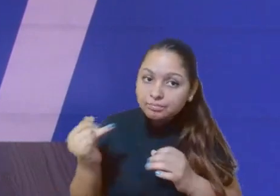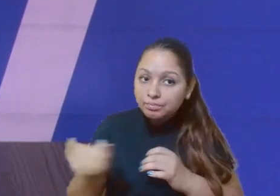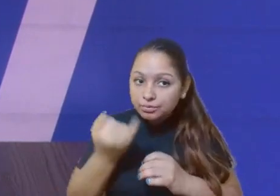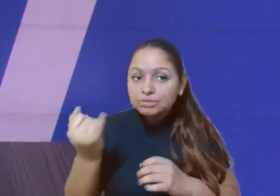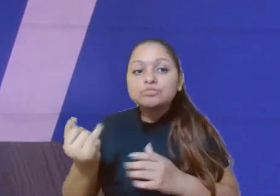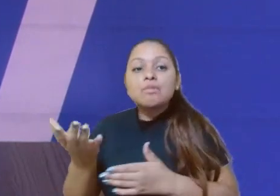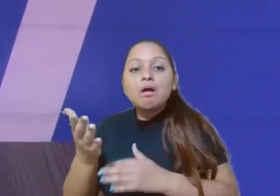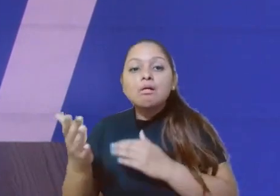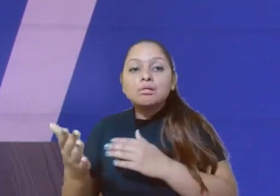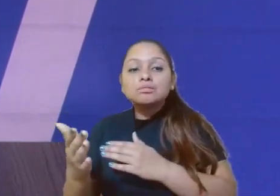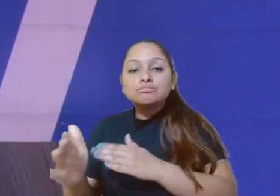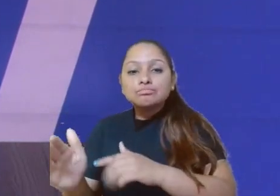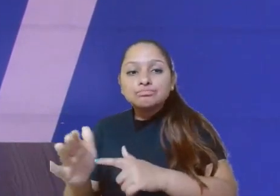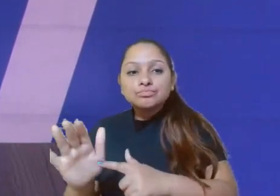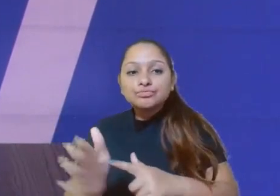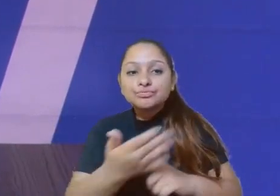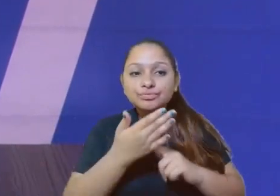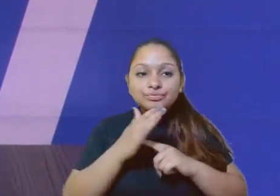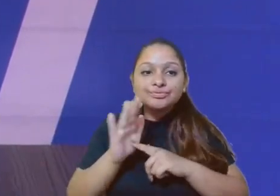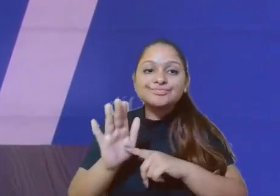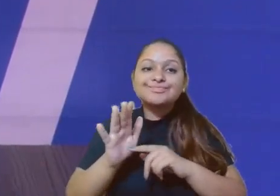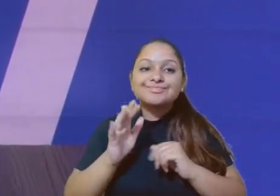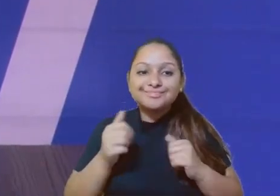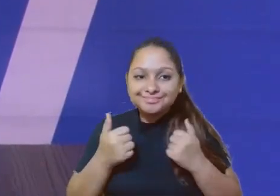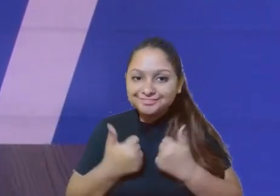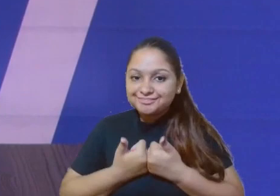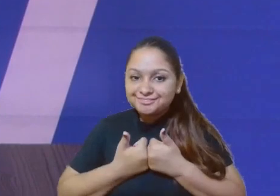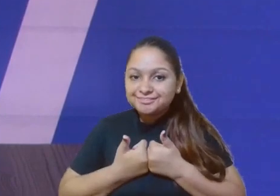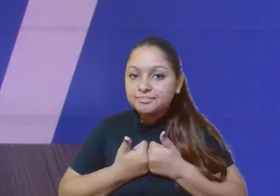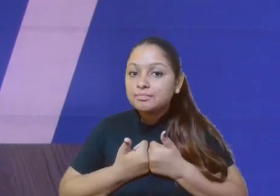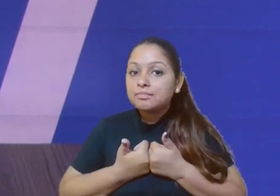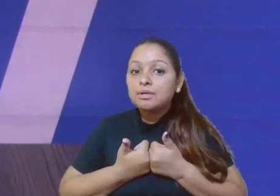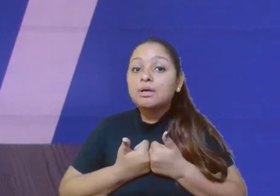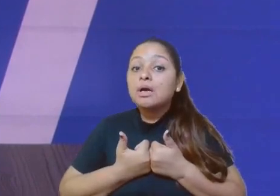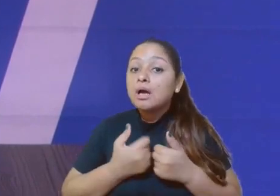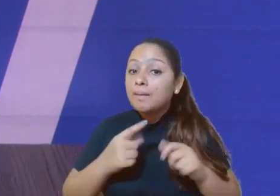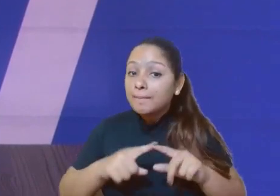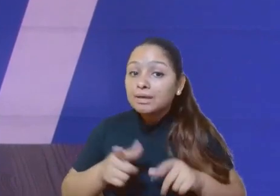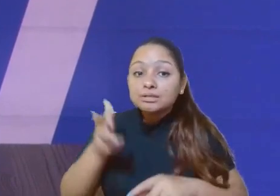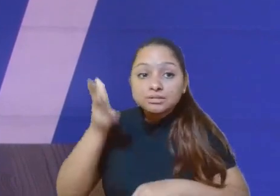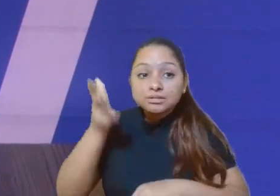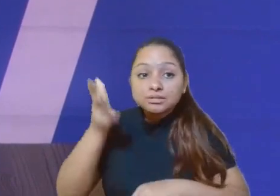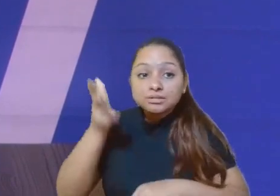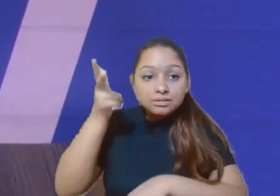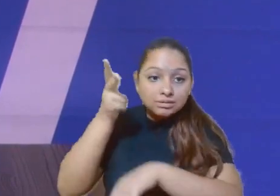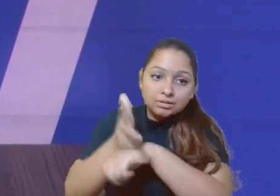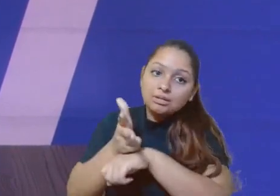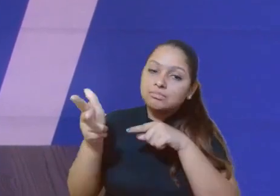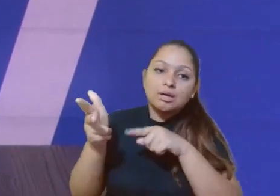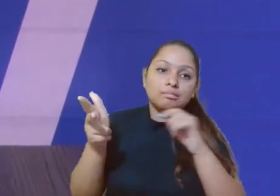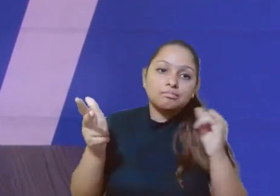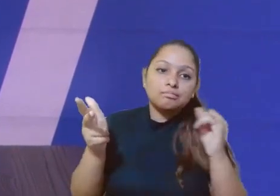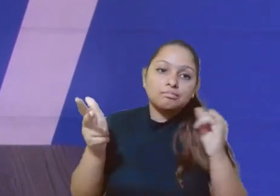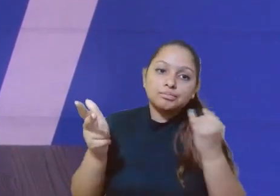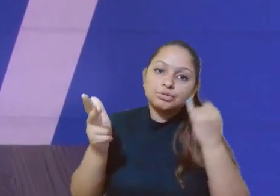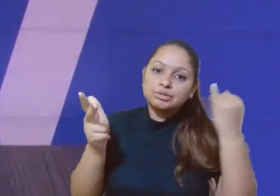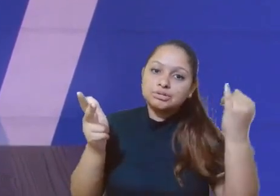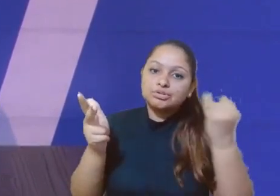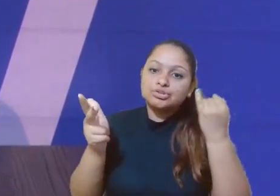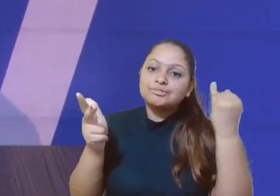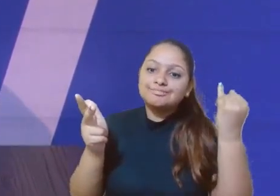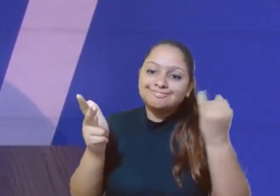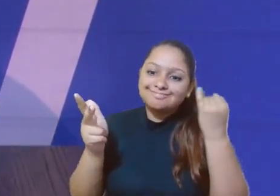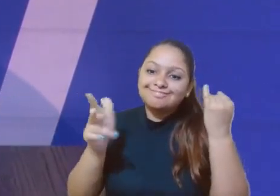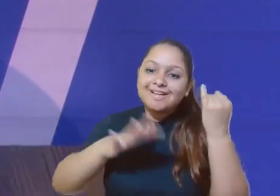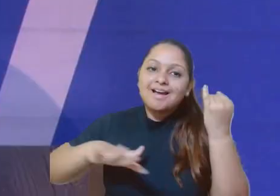there's a connection of what you're doing and you can offer. I will tell you, imaging is always important because of the scale that we